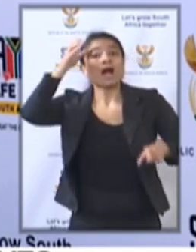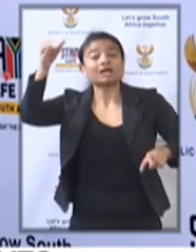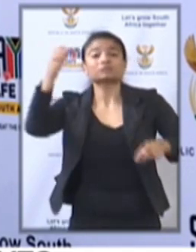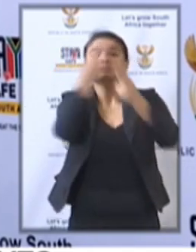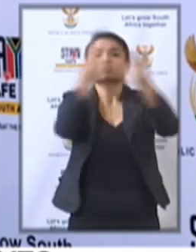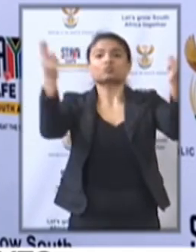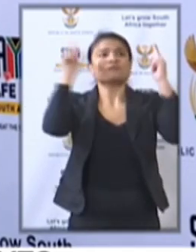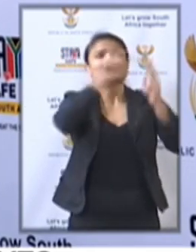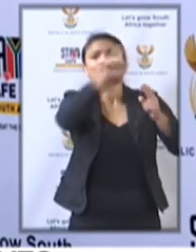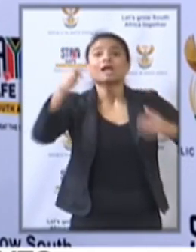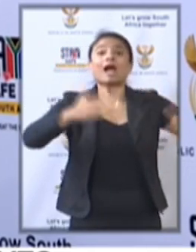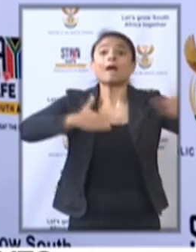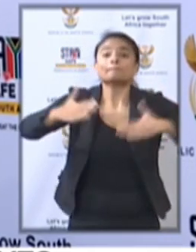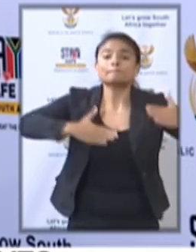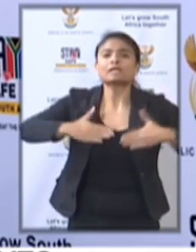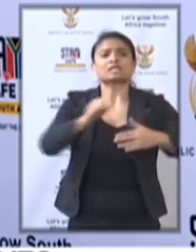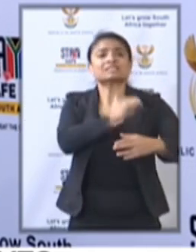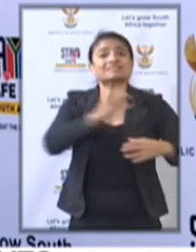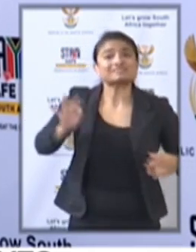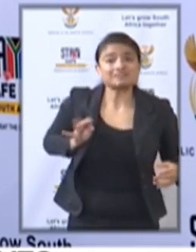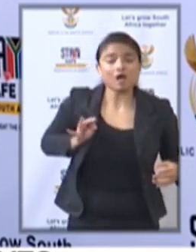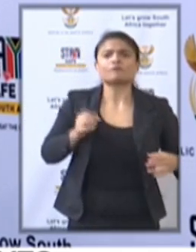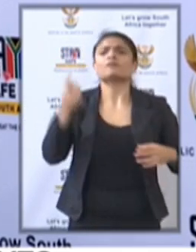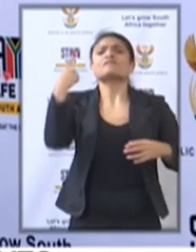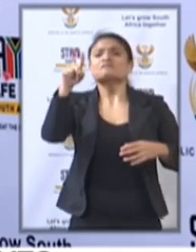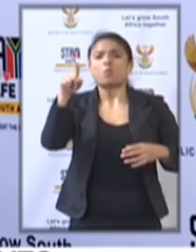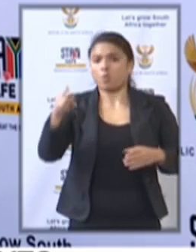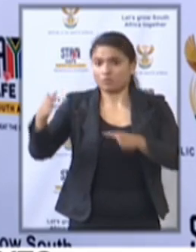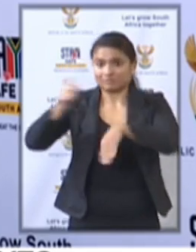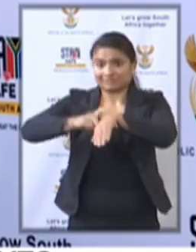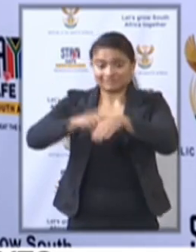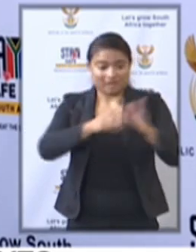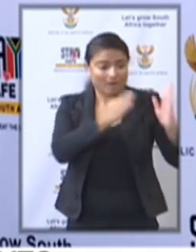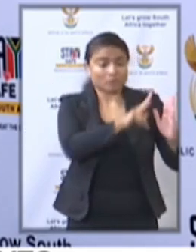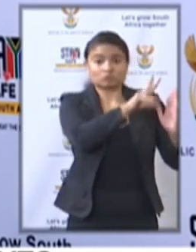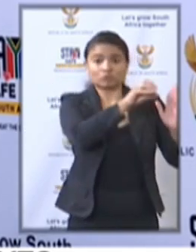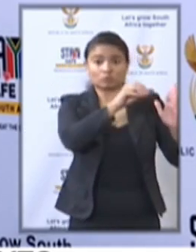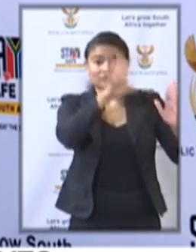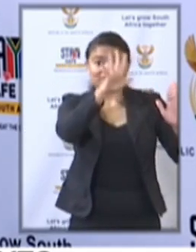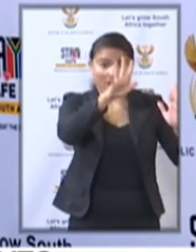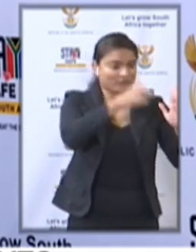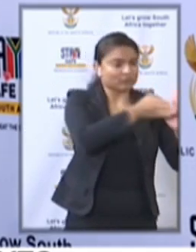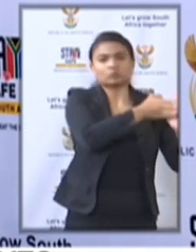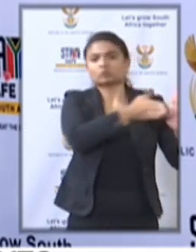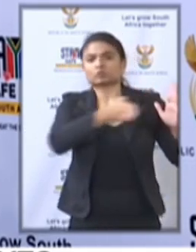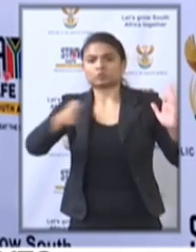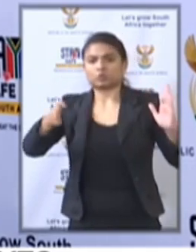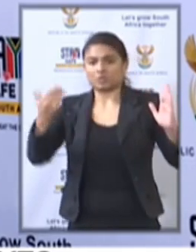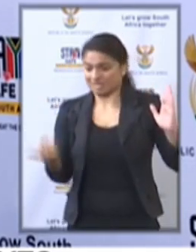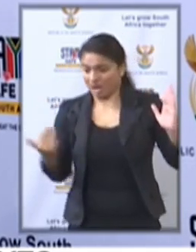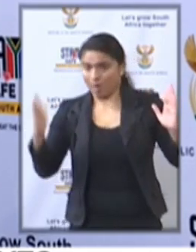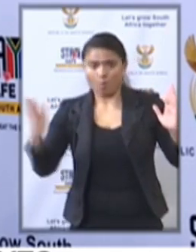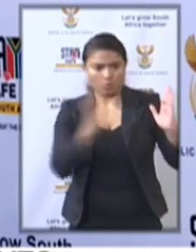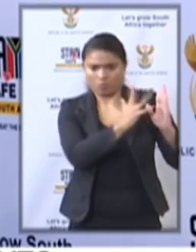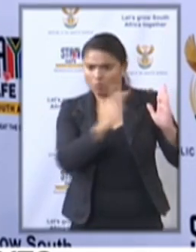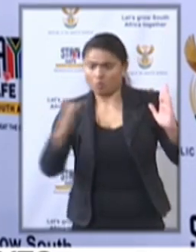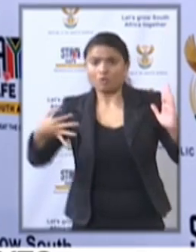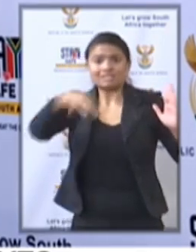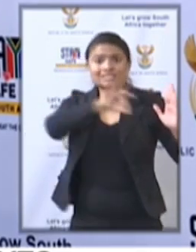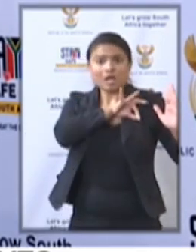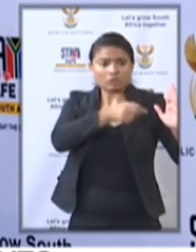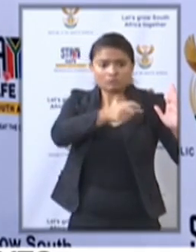and workers for the period covering 2005. Portfolio Committee was concerned, a concern which I